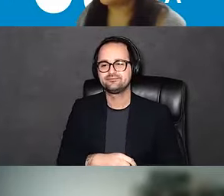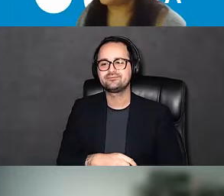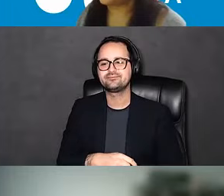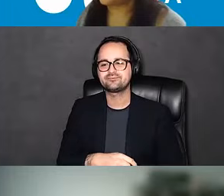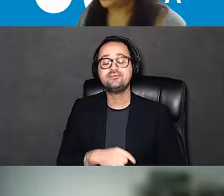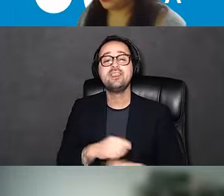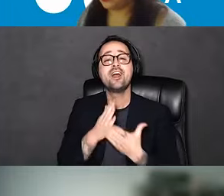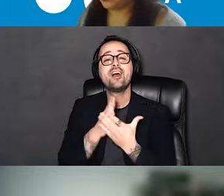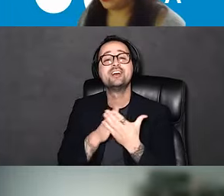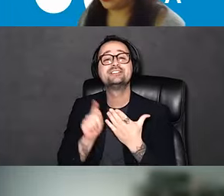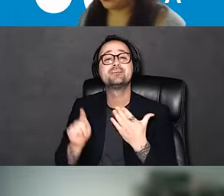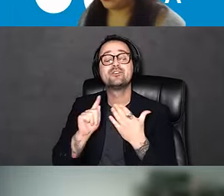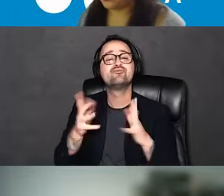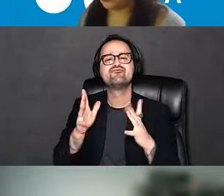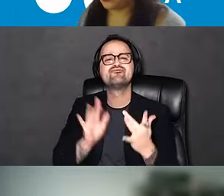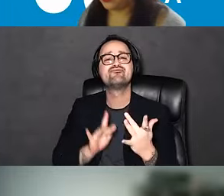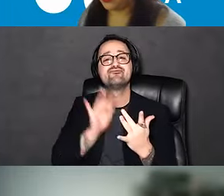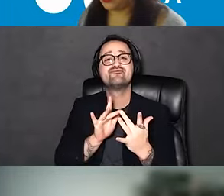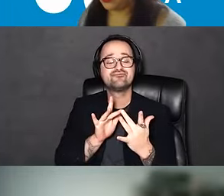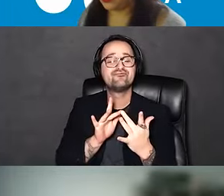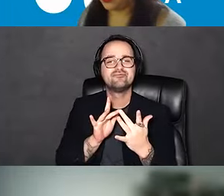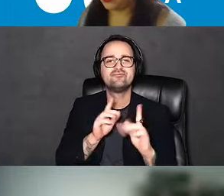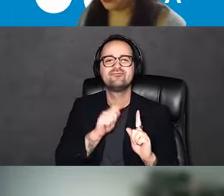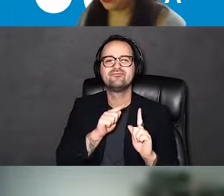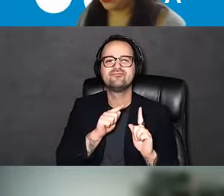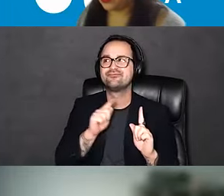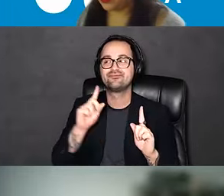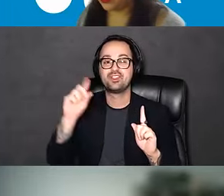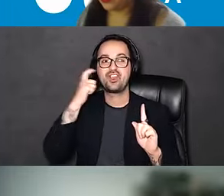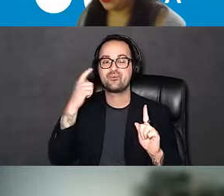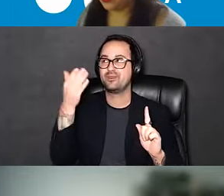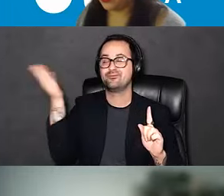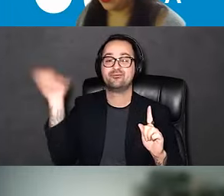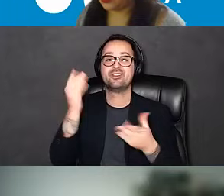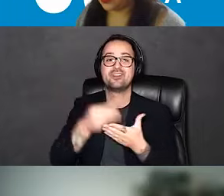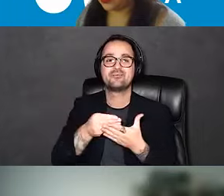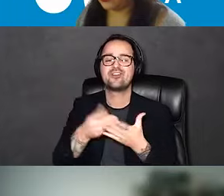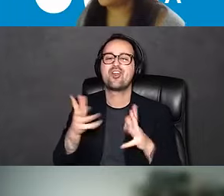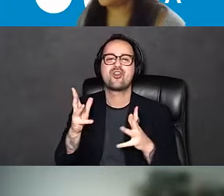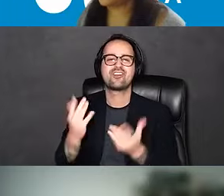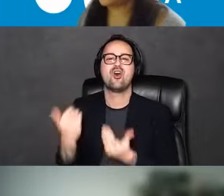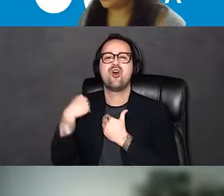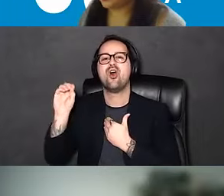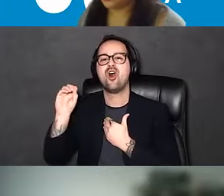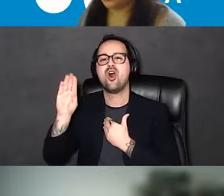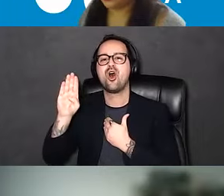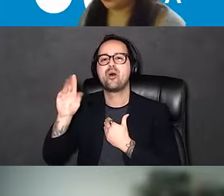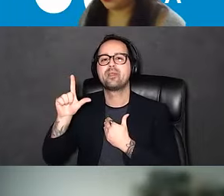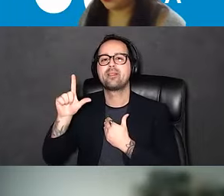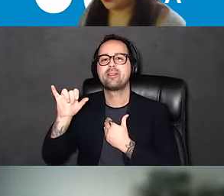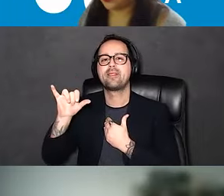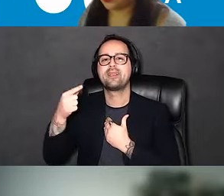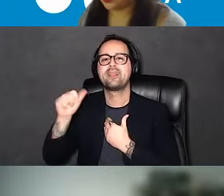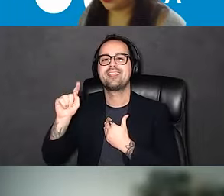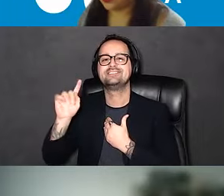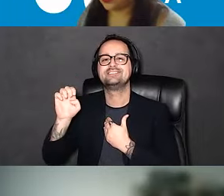Some of you may have contacted a level of government that says the funds are already obligated. And what I would say to that, the